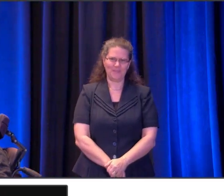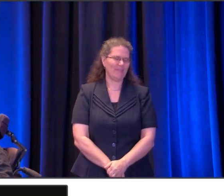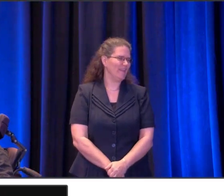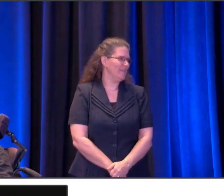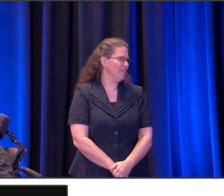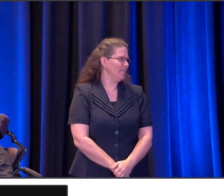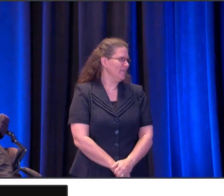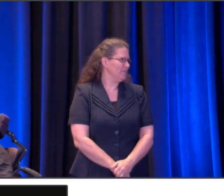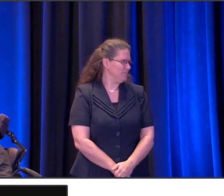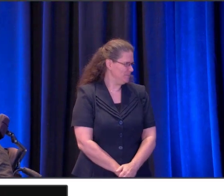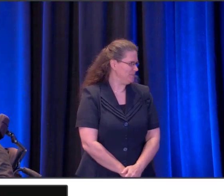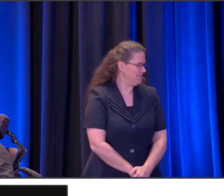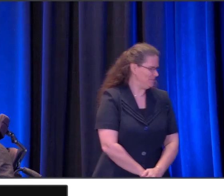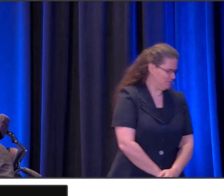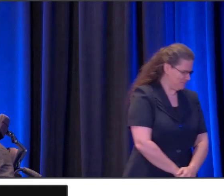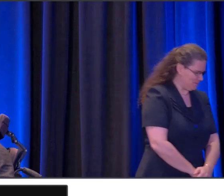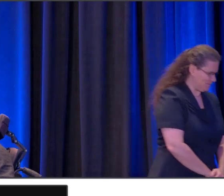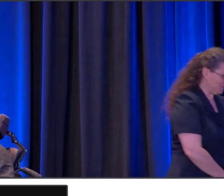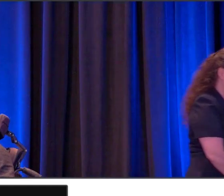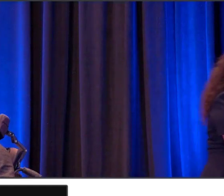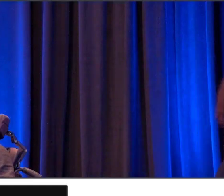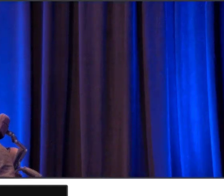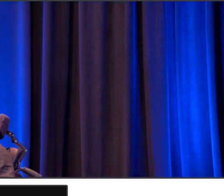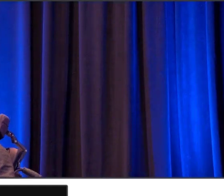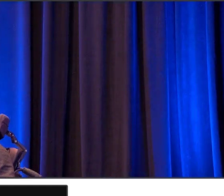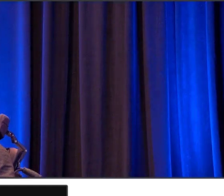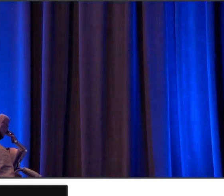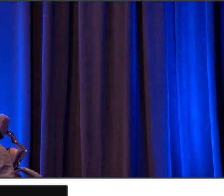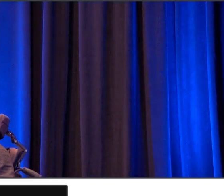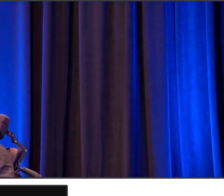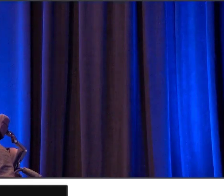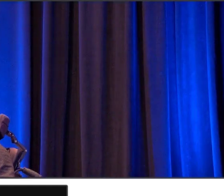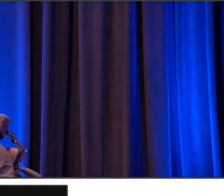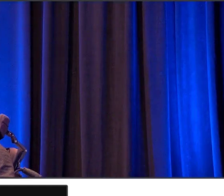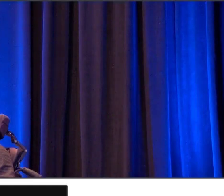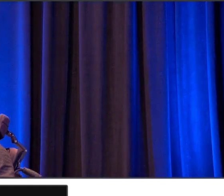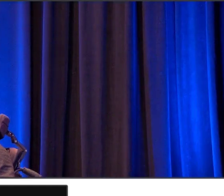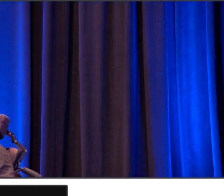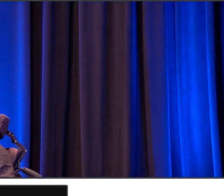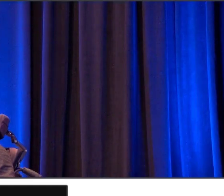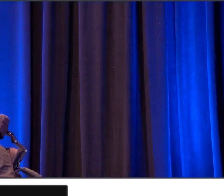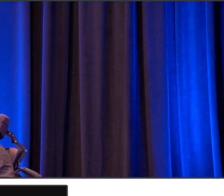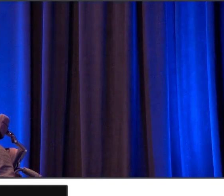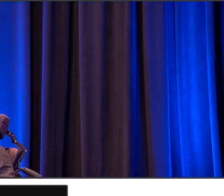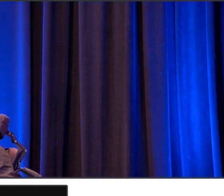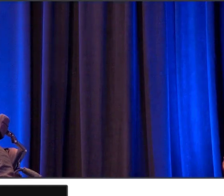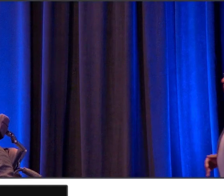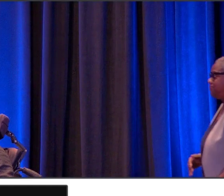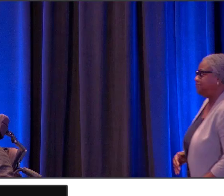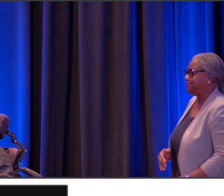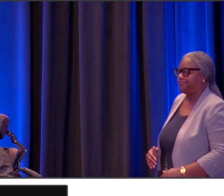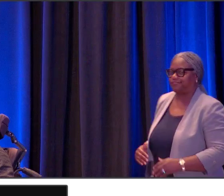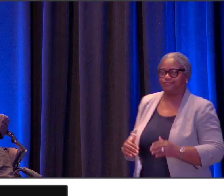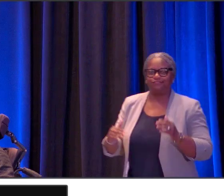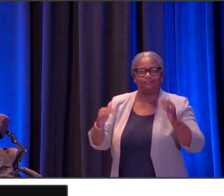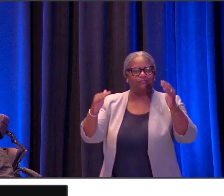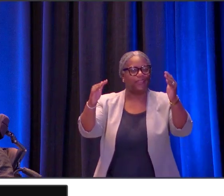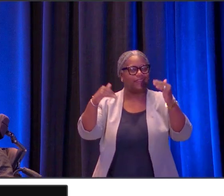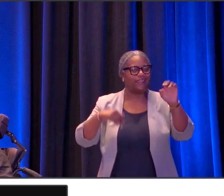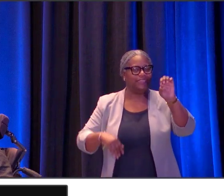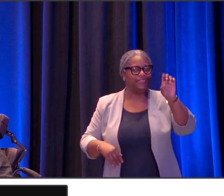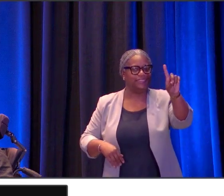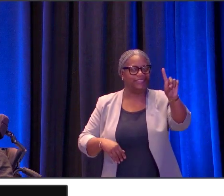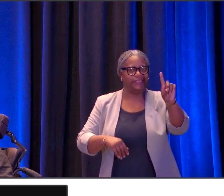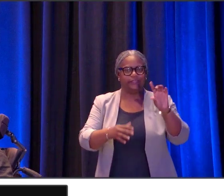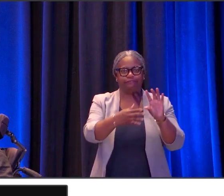Thank you, Jason. Our next report will come from our executive director, Mr. Theo.